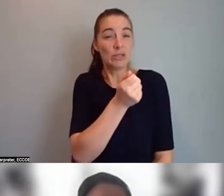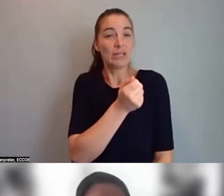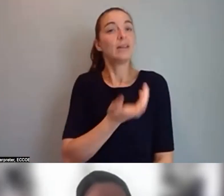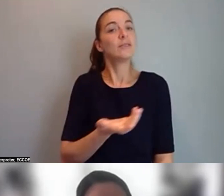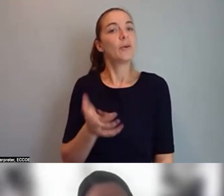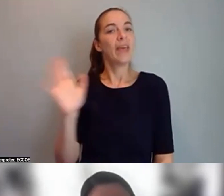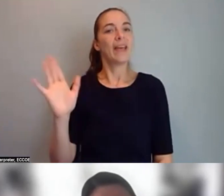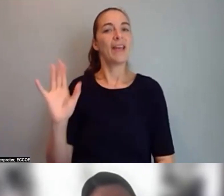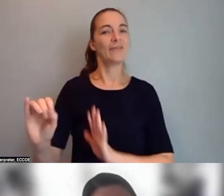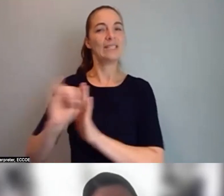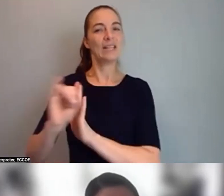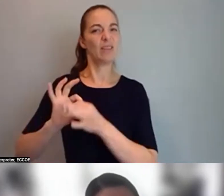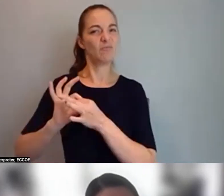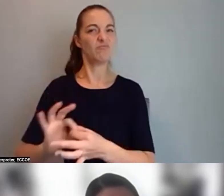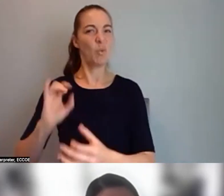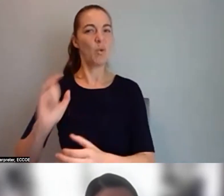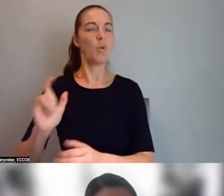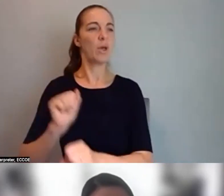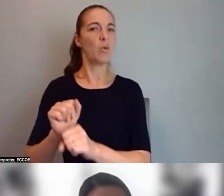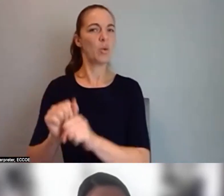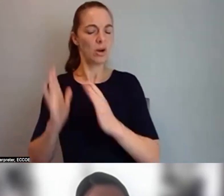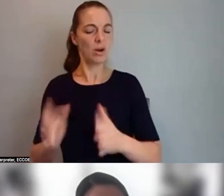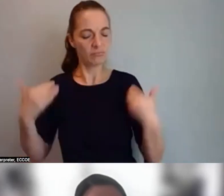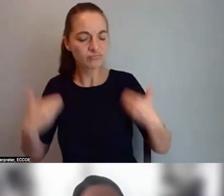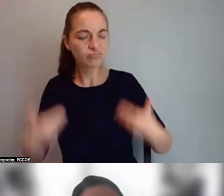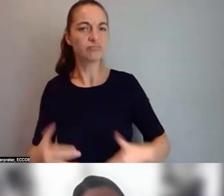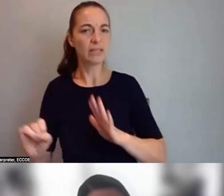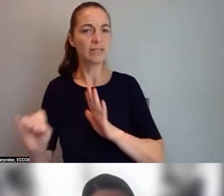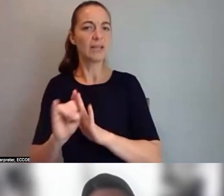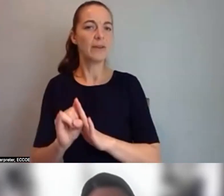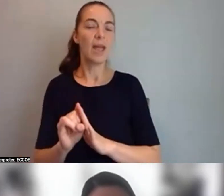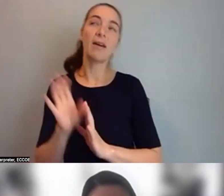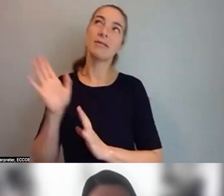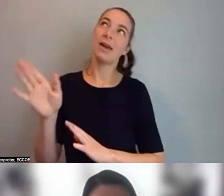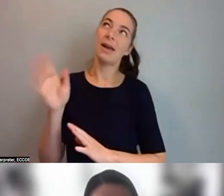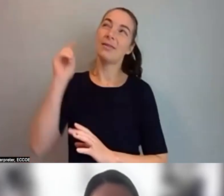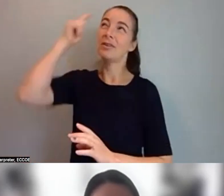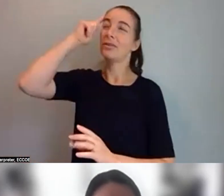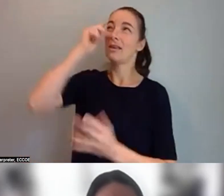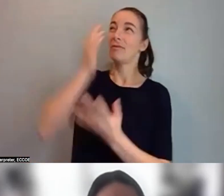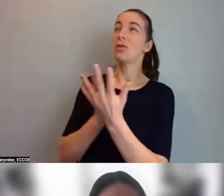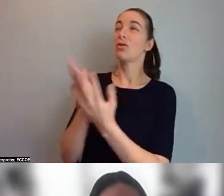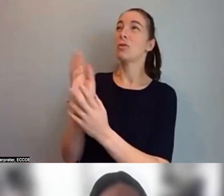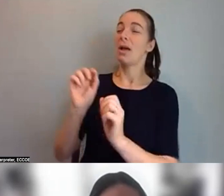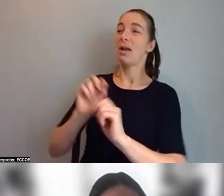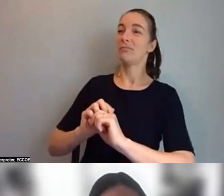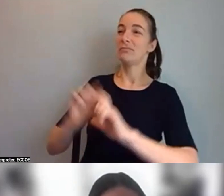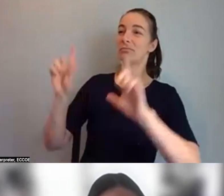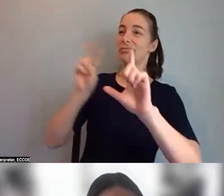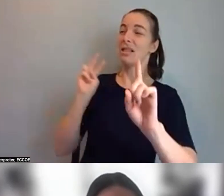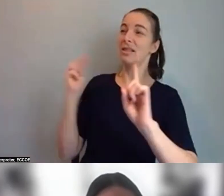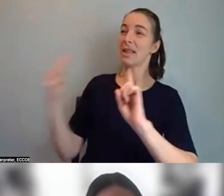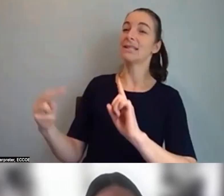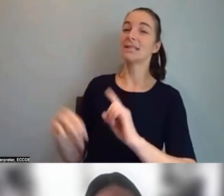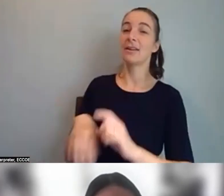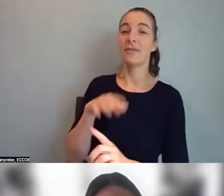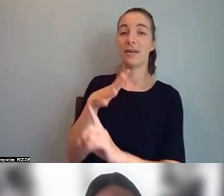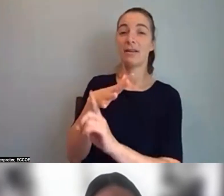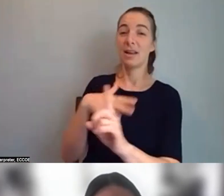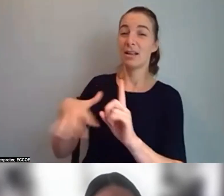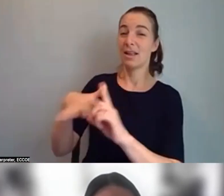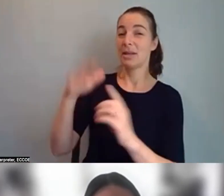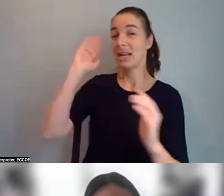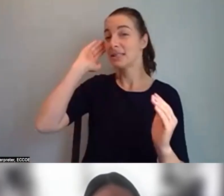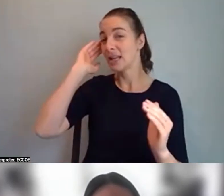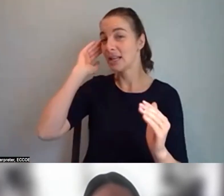is also a form of, if you could think of it through climate anxiety to, you know, I don't know, actually. That's just